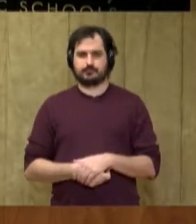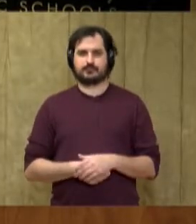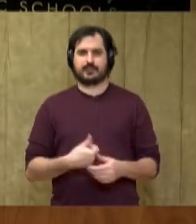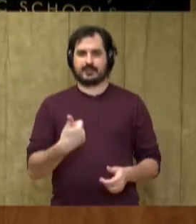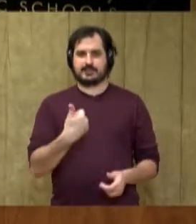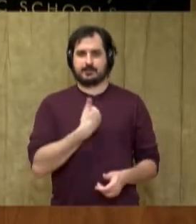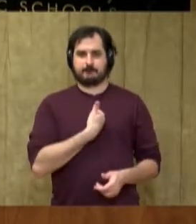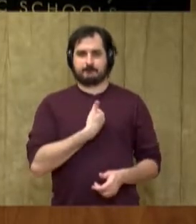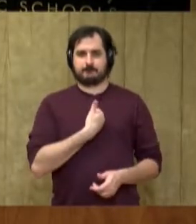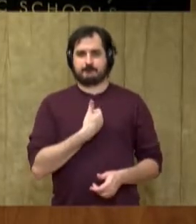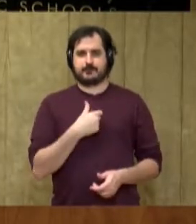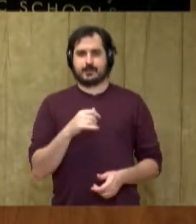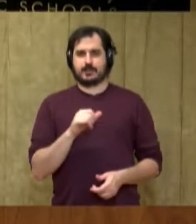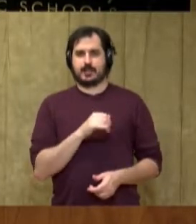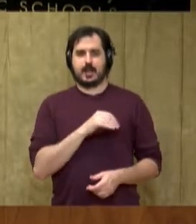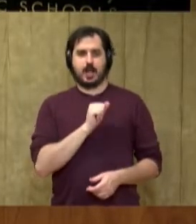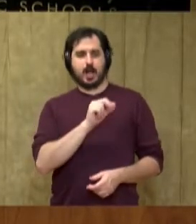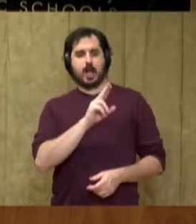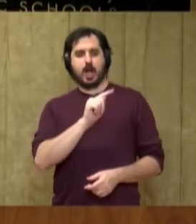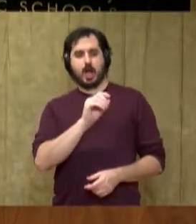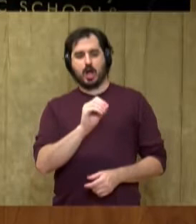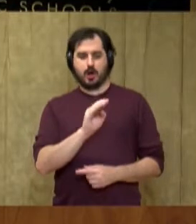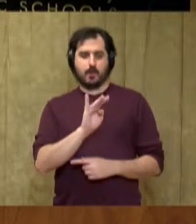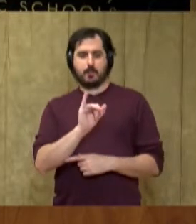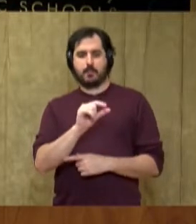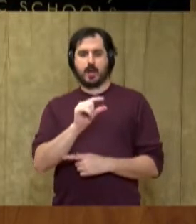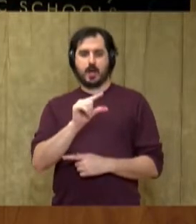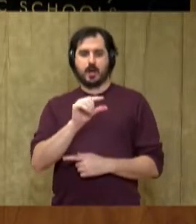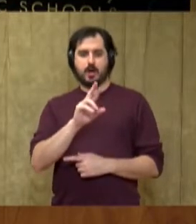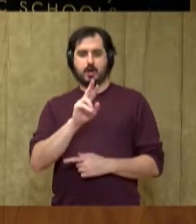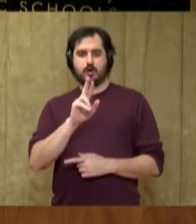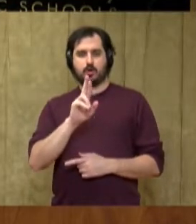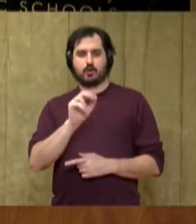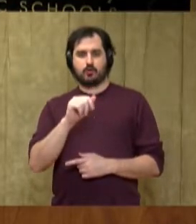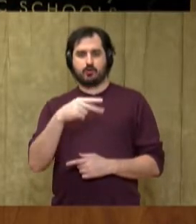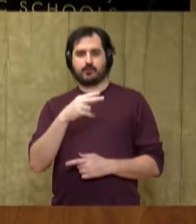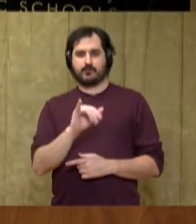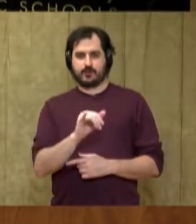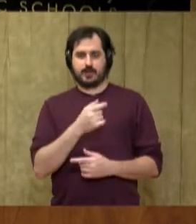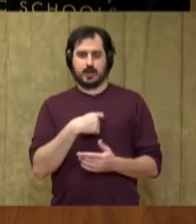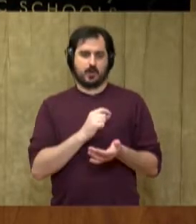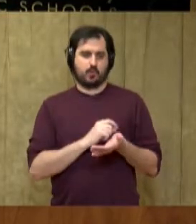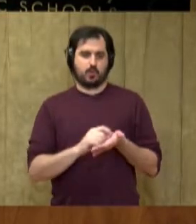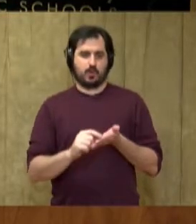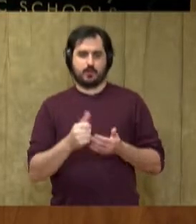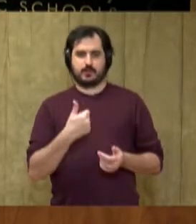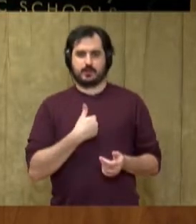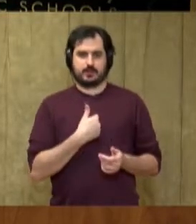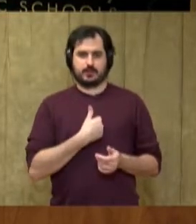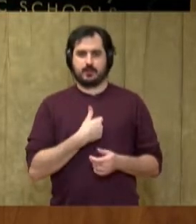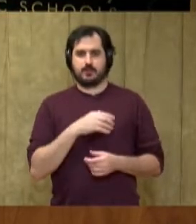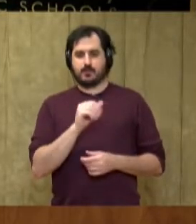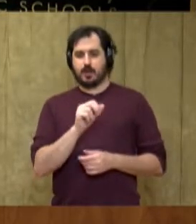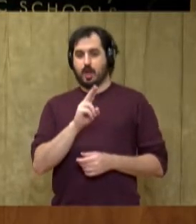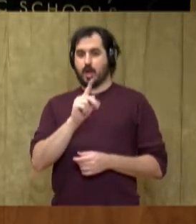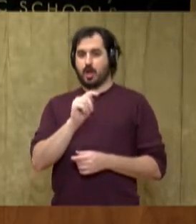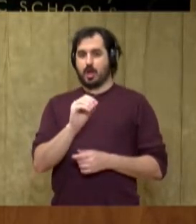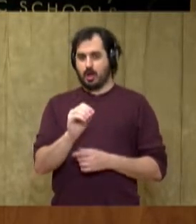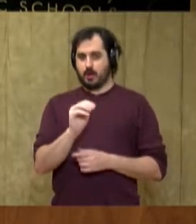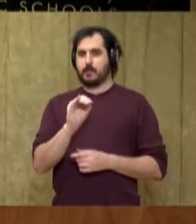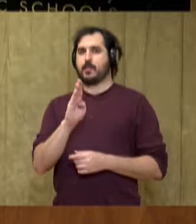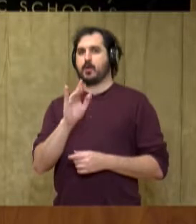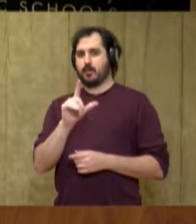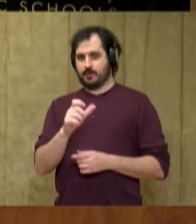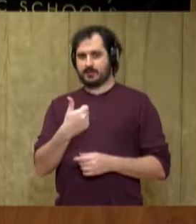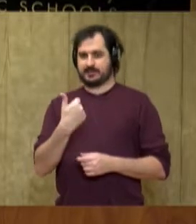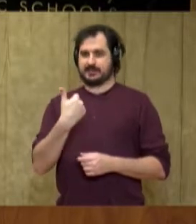Self. Like in an autobiography, I wrote it myself. Or my automobile, it's self-moving. I'm not Fred Flintstone. I don't